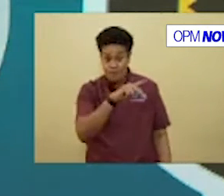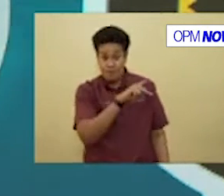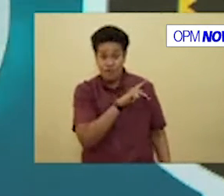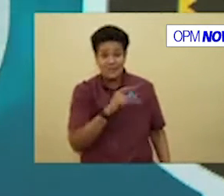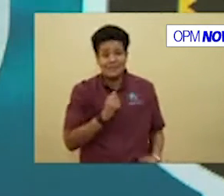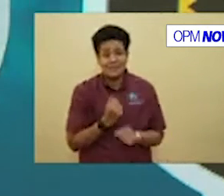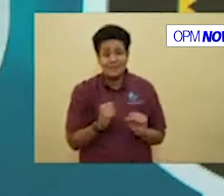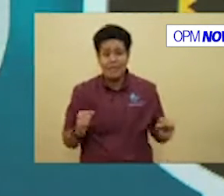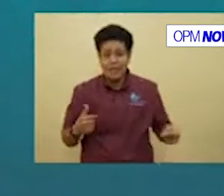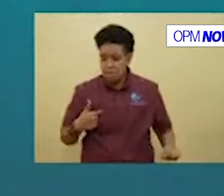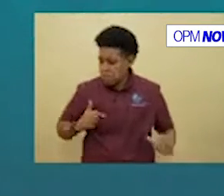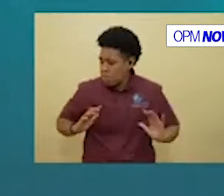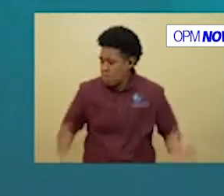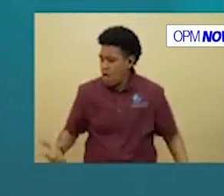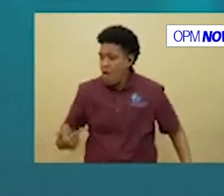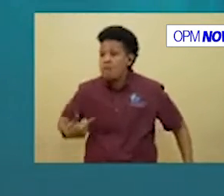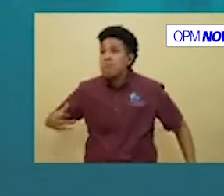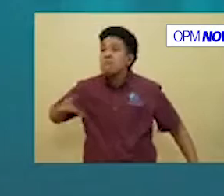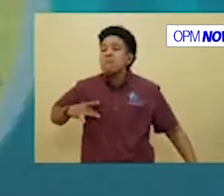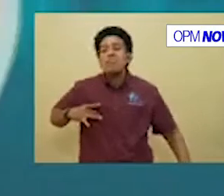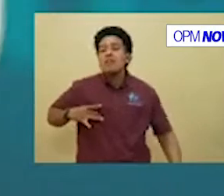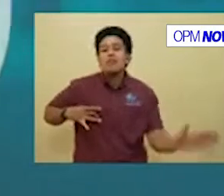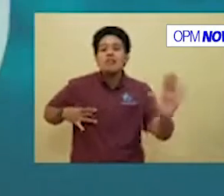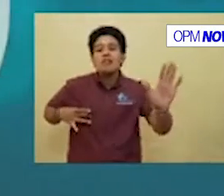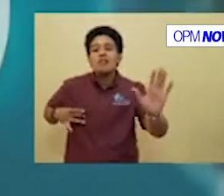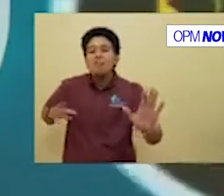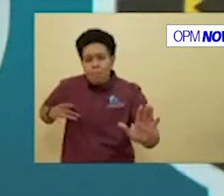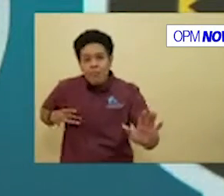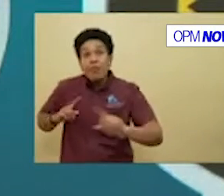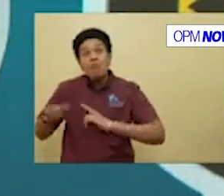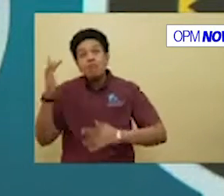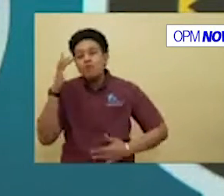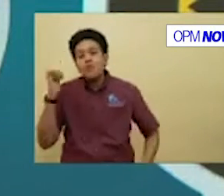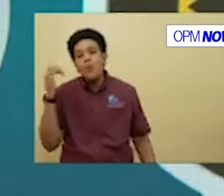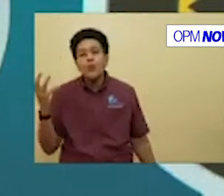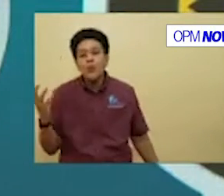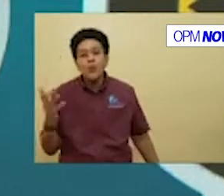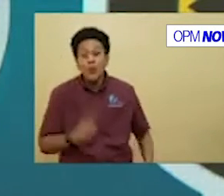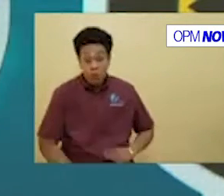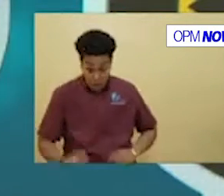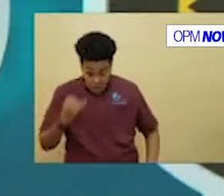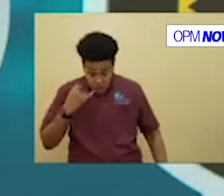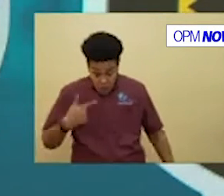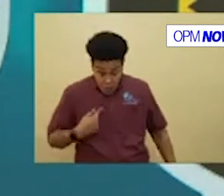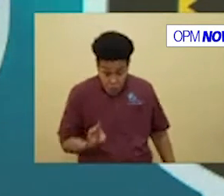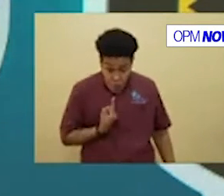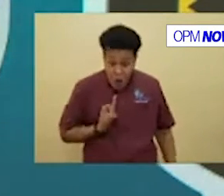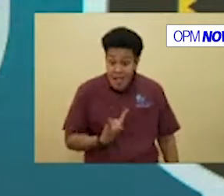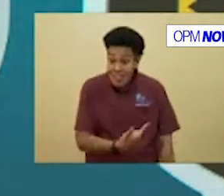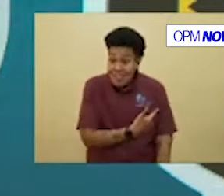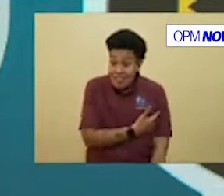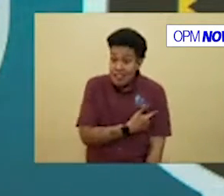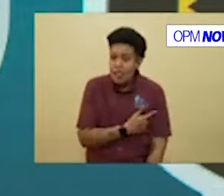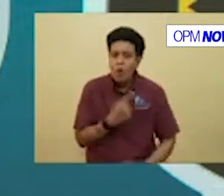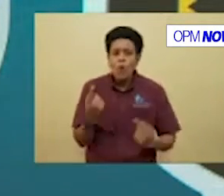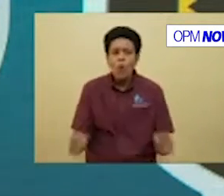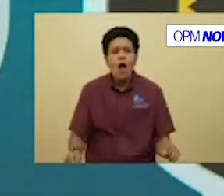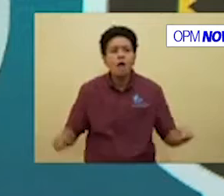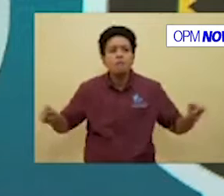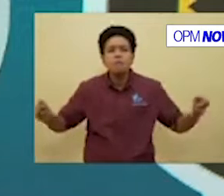personally am safe from the disease. But if I'm the only one that takes the vaccine, it doesn't really do